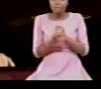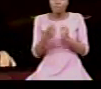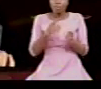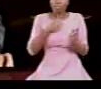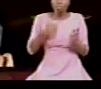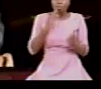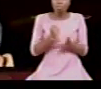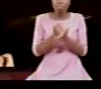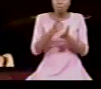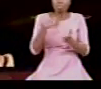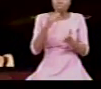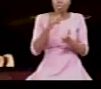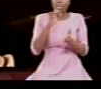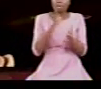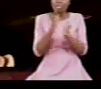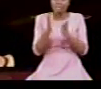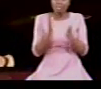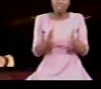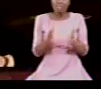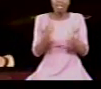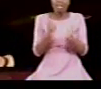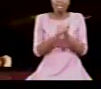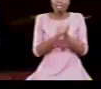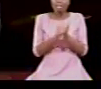says, I'm a Christian.